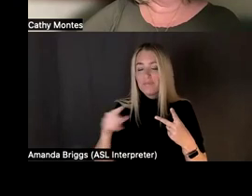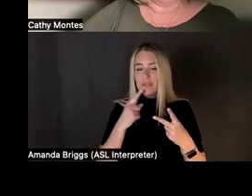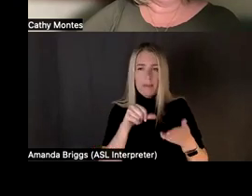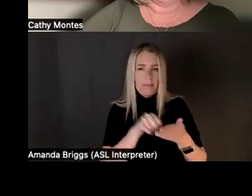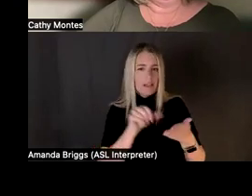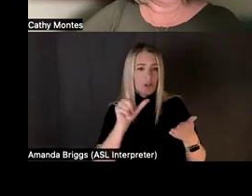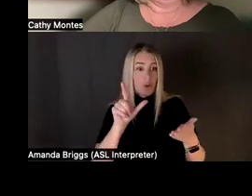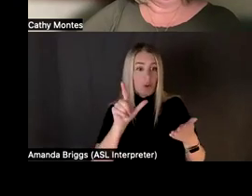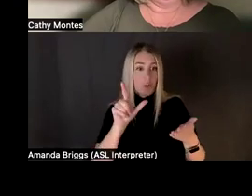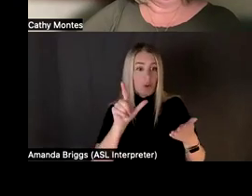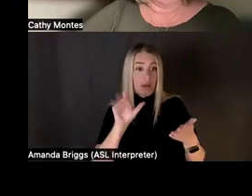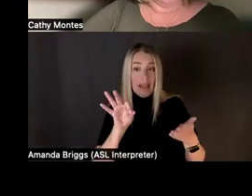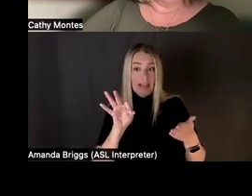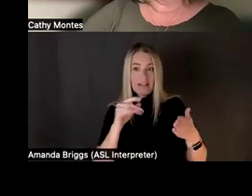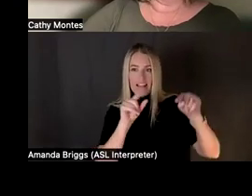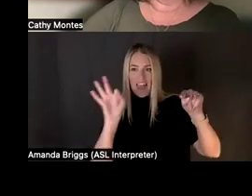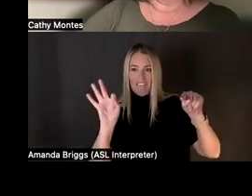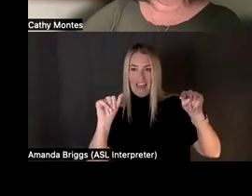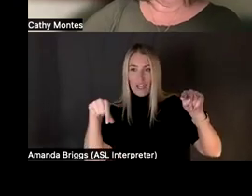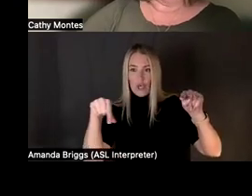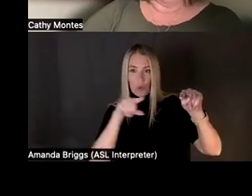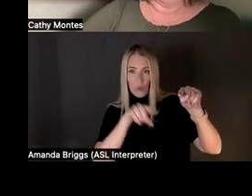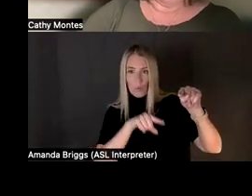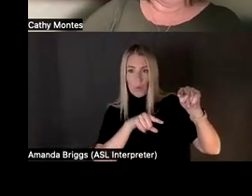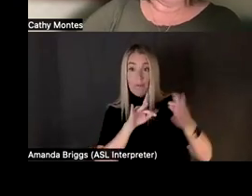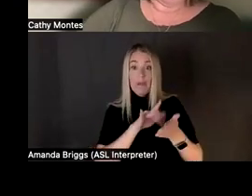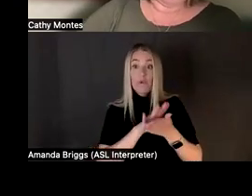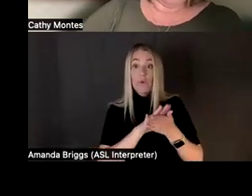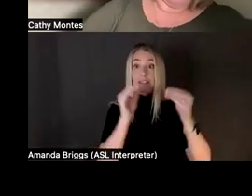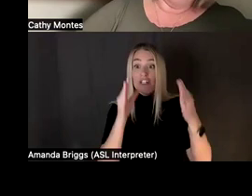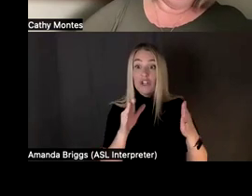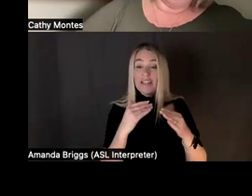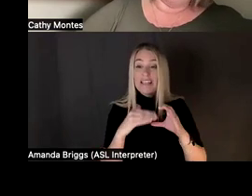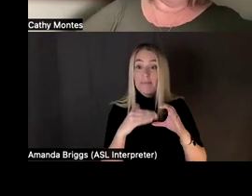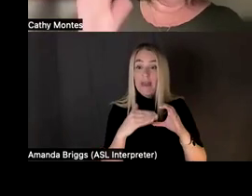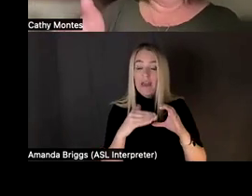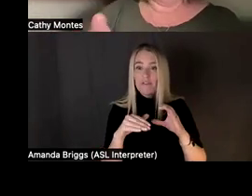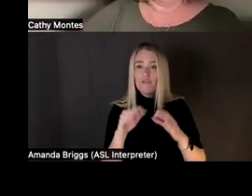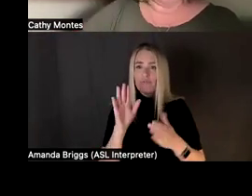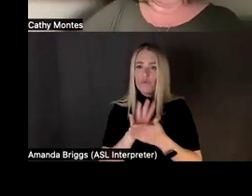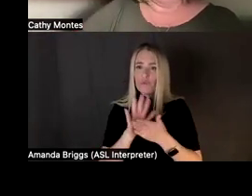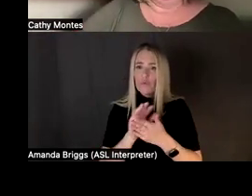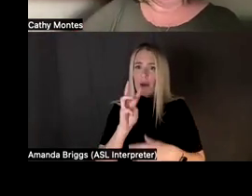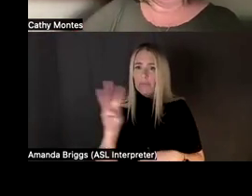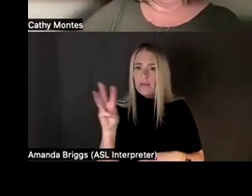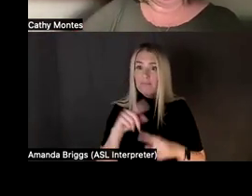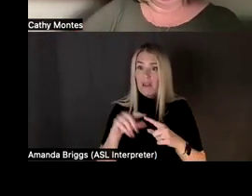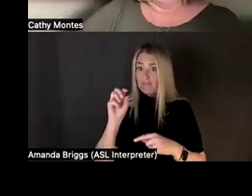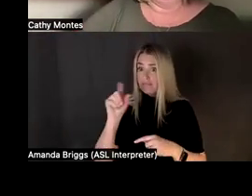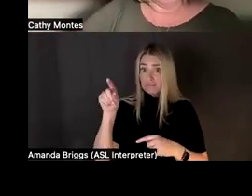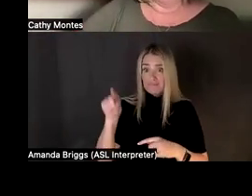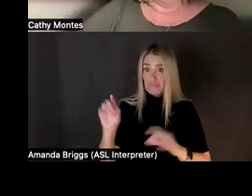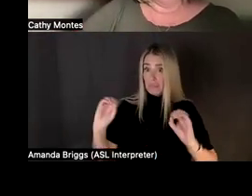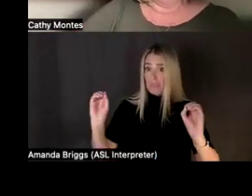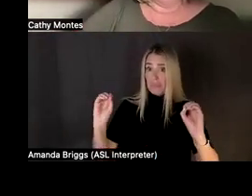the FAQ section says that middle school teacher emails can be found on the school website, but this website does not contain teacher